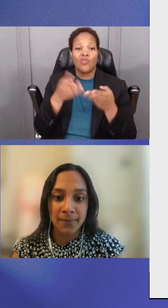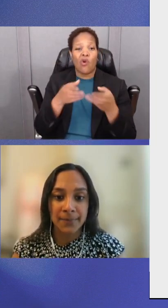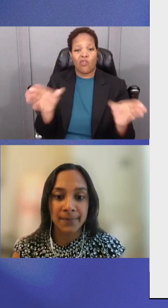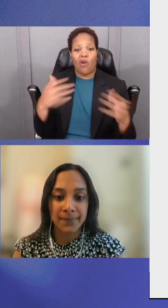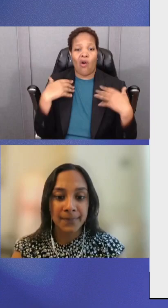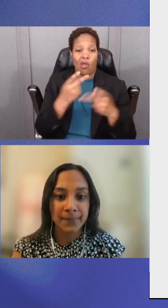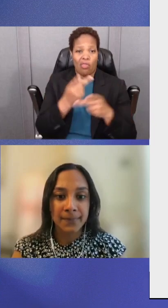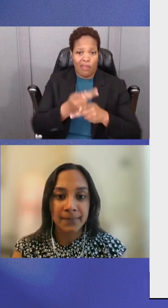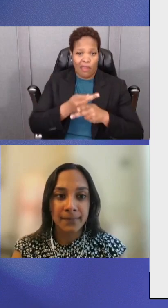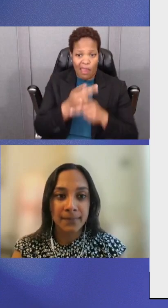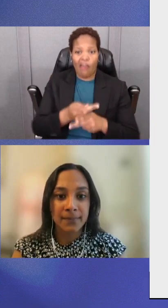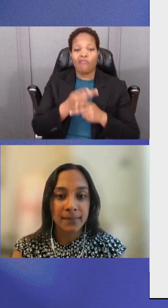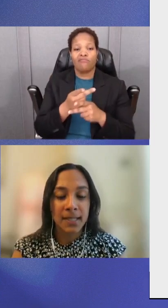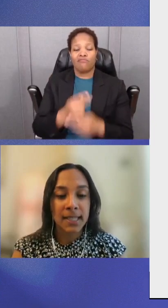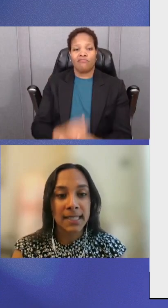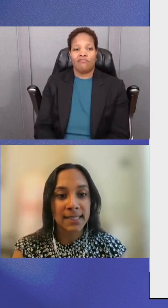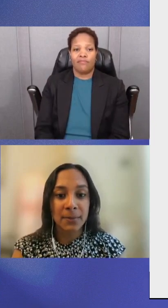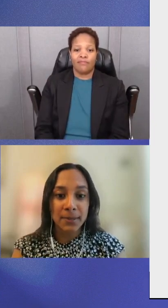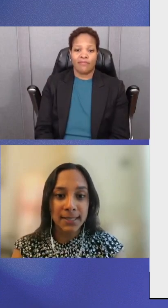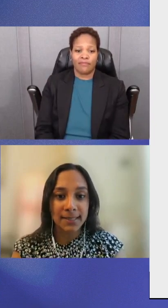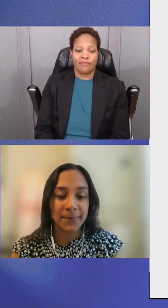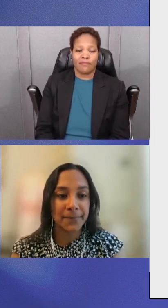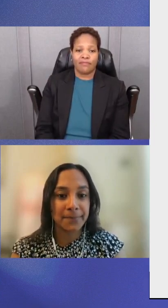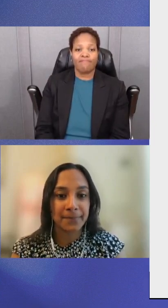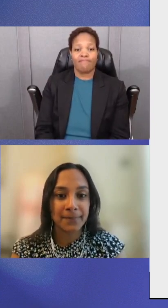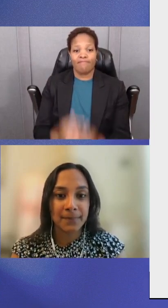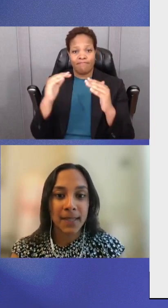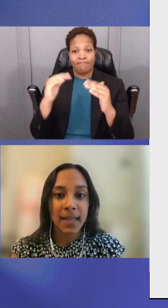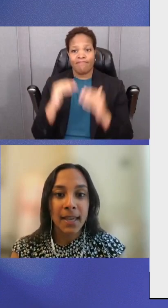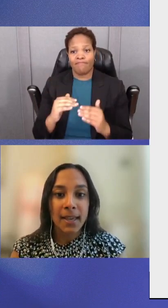well-being. Next slide, please.